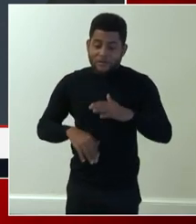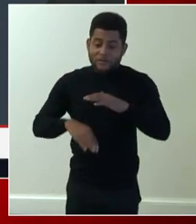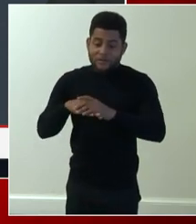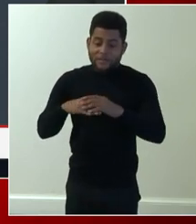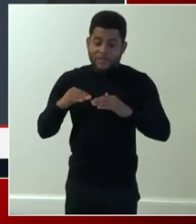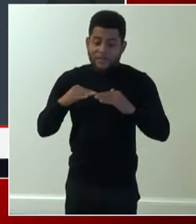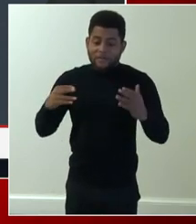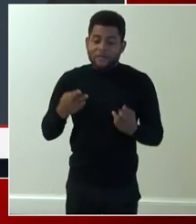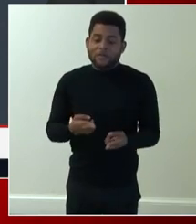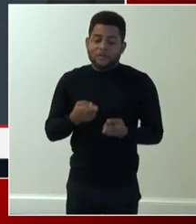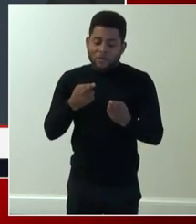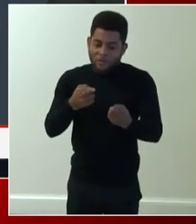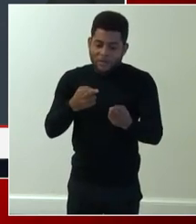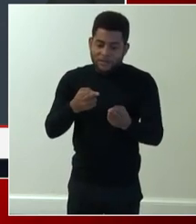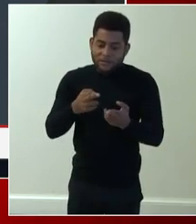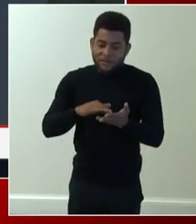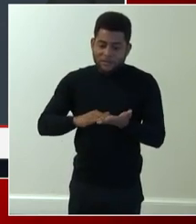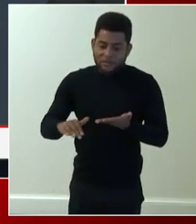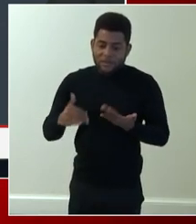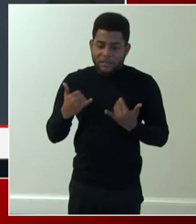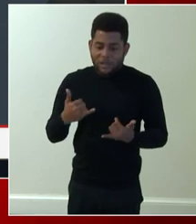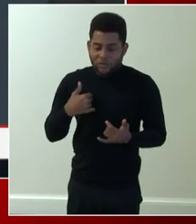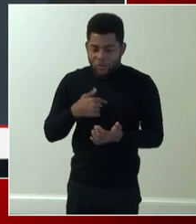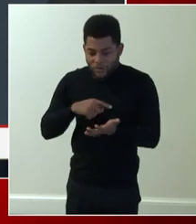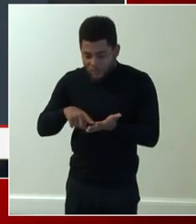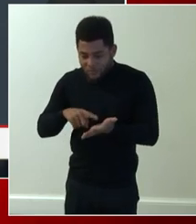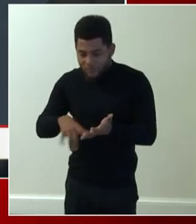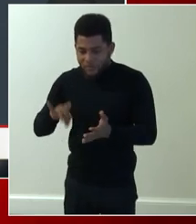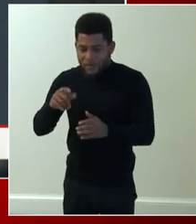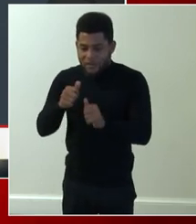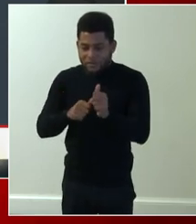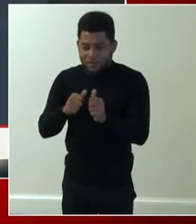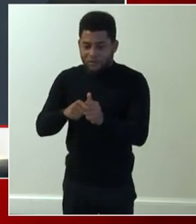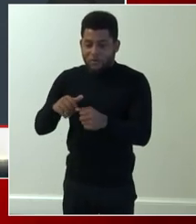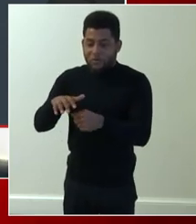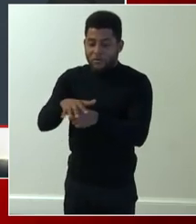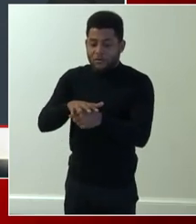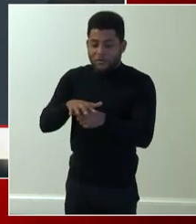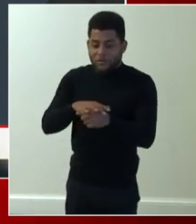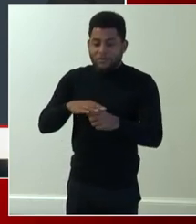suspension. What we have found and what every jurisdiction has found is